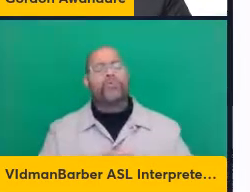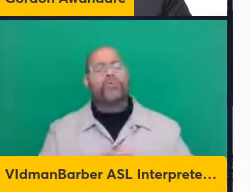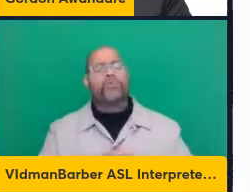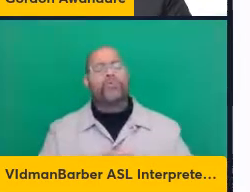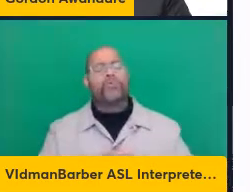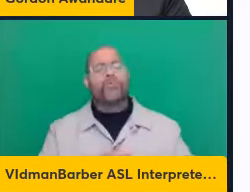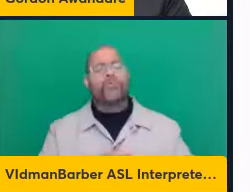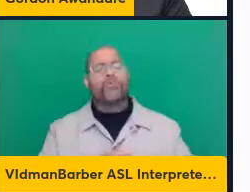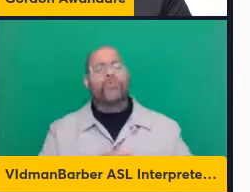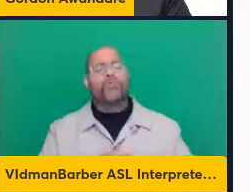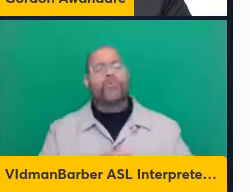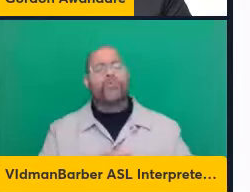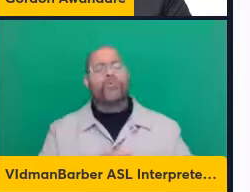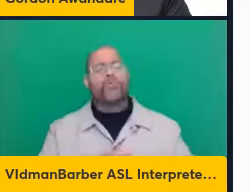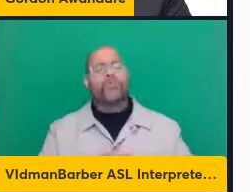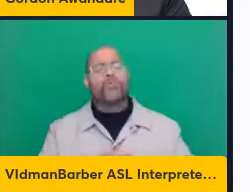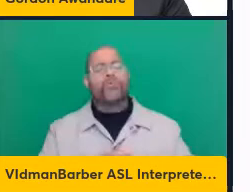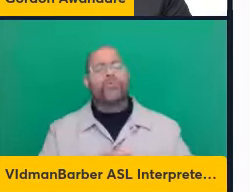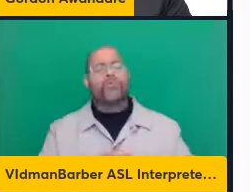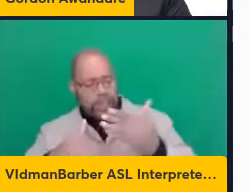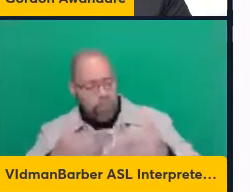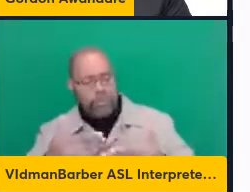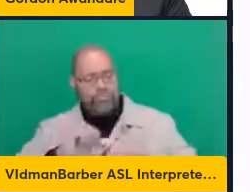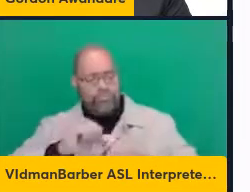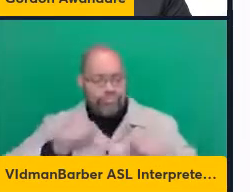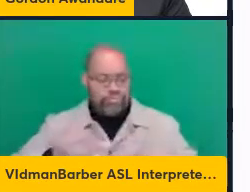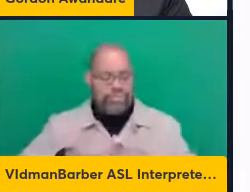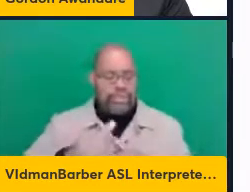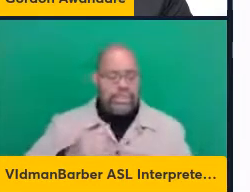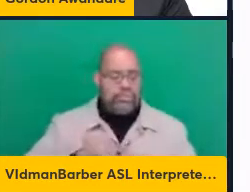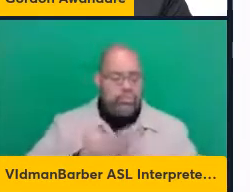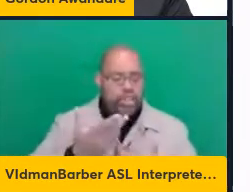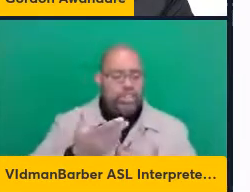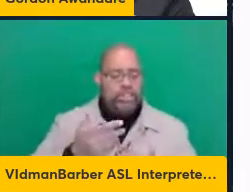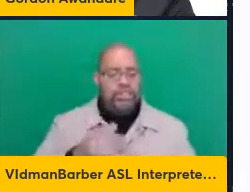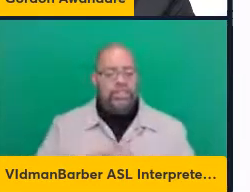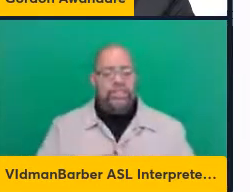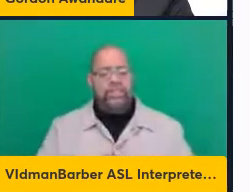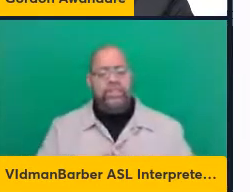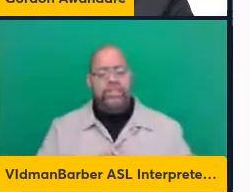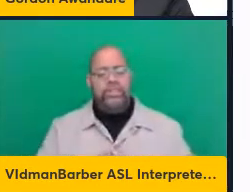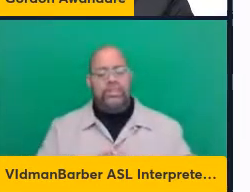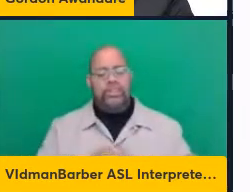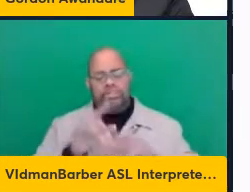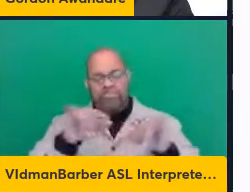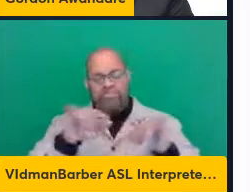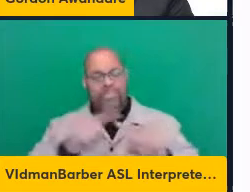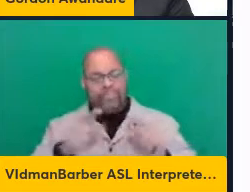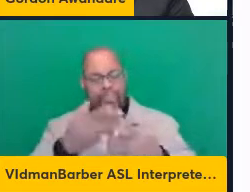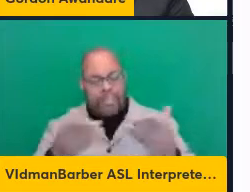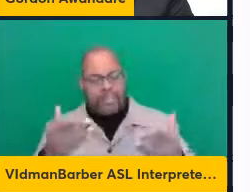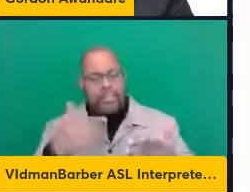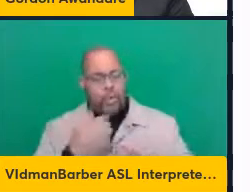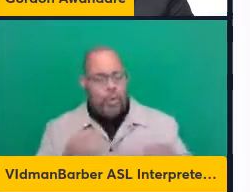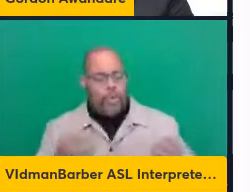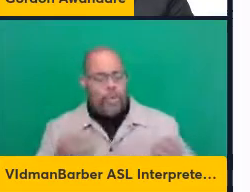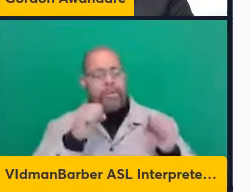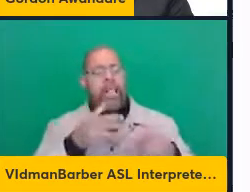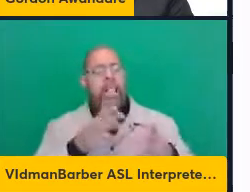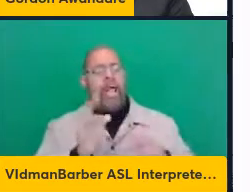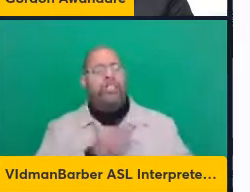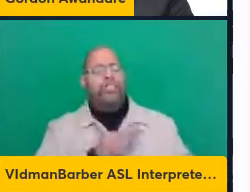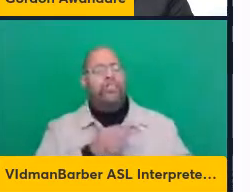next generation sequencing, protein expression, microscopy, and so on and so forth. So this allows us to